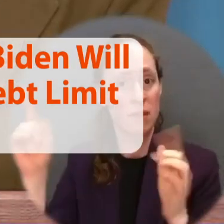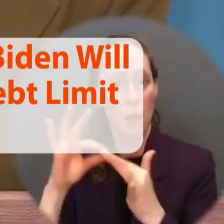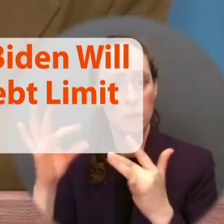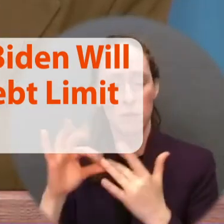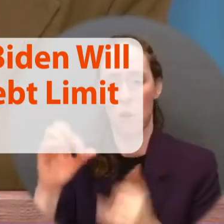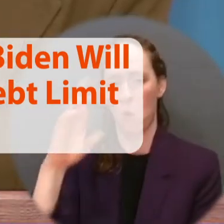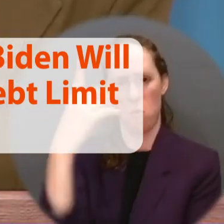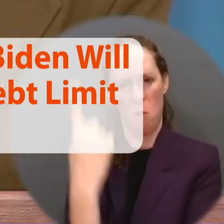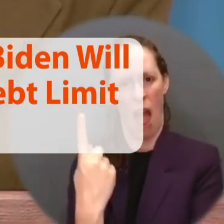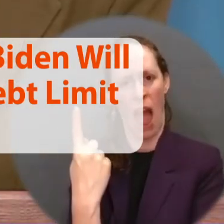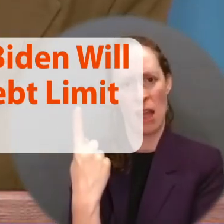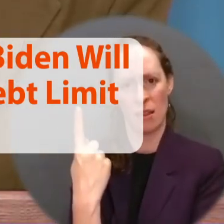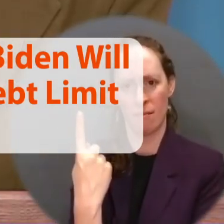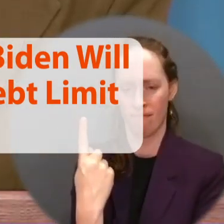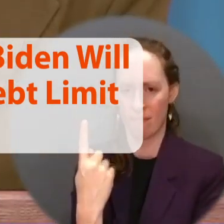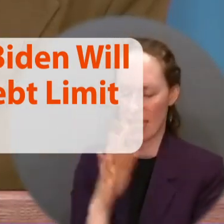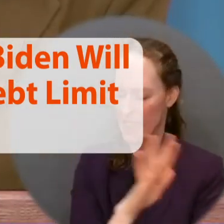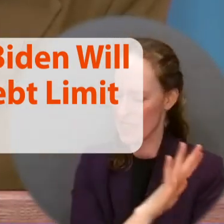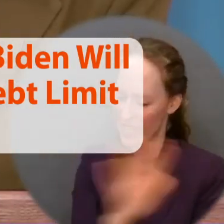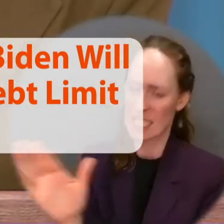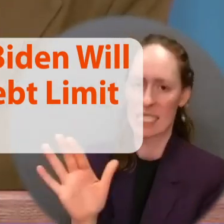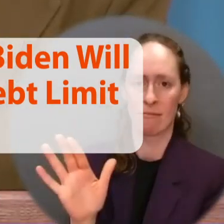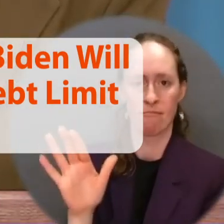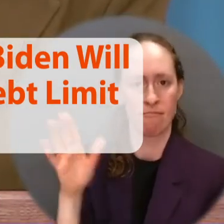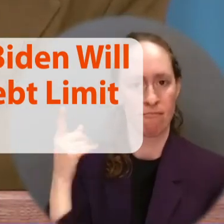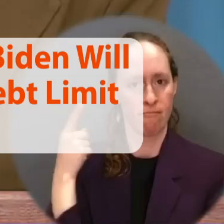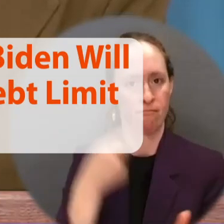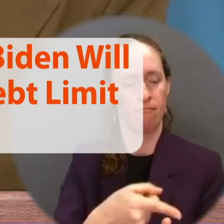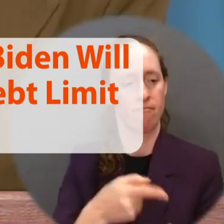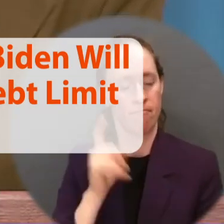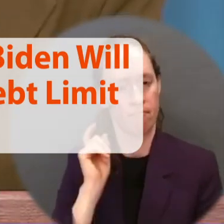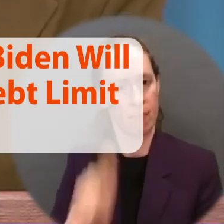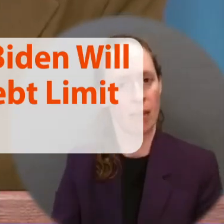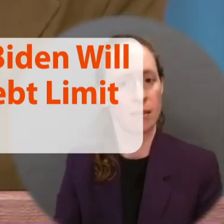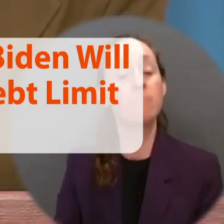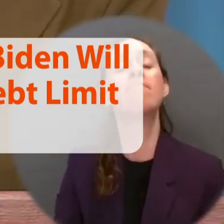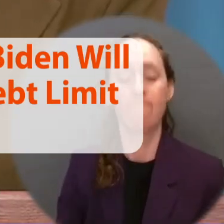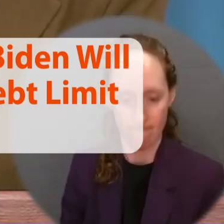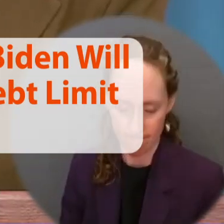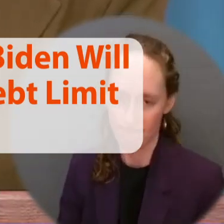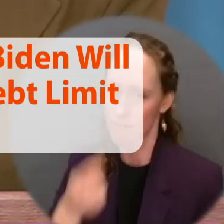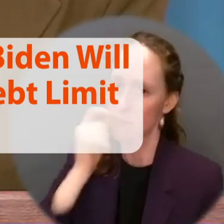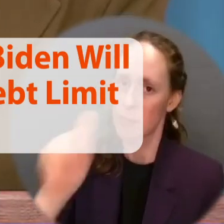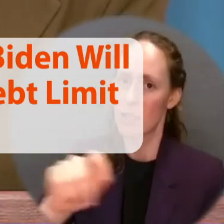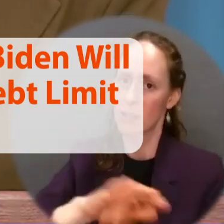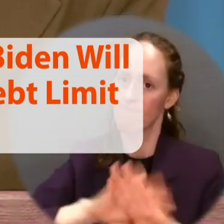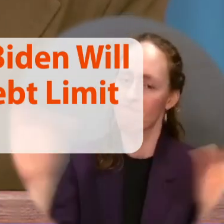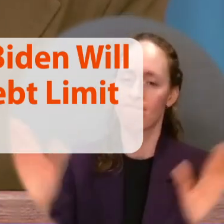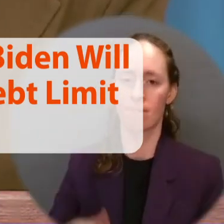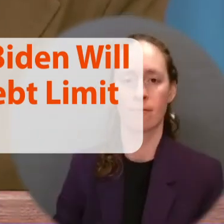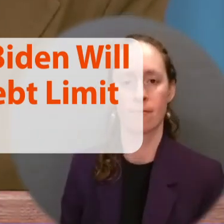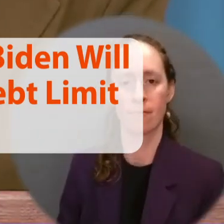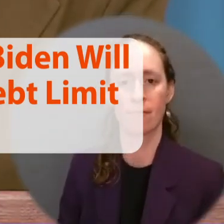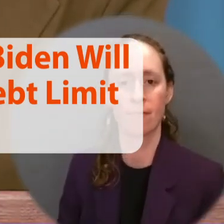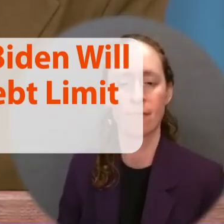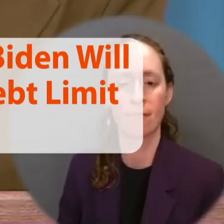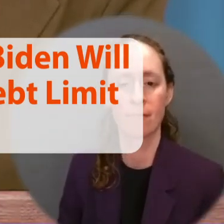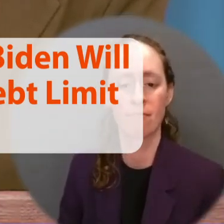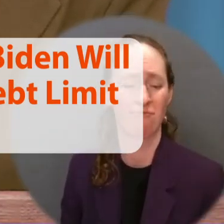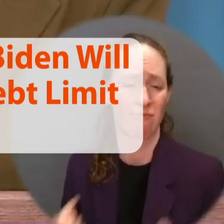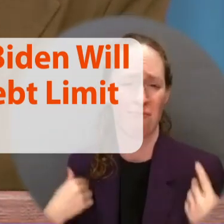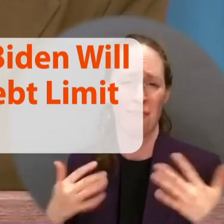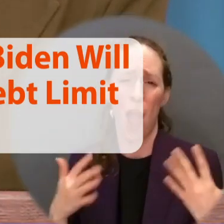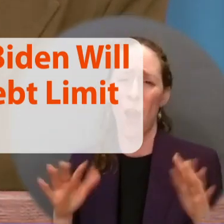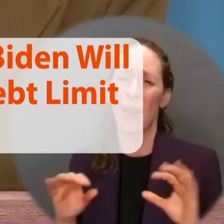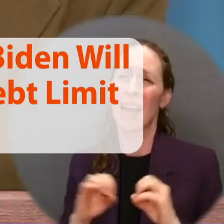as he's been these last several months, as clear as I've been, as clear as other administration has been, members of the administration has been, which is they